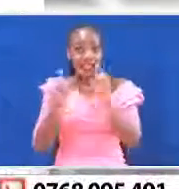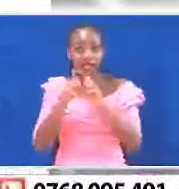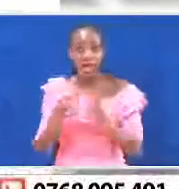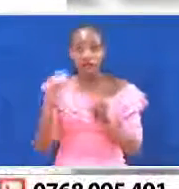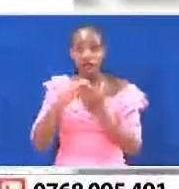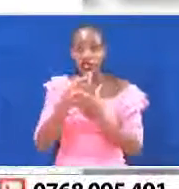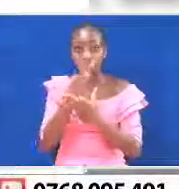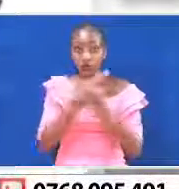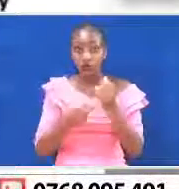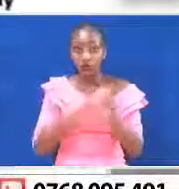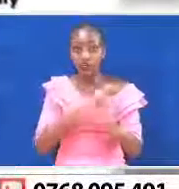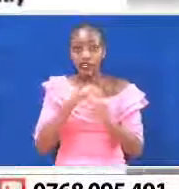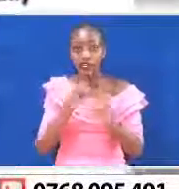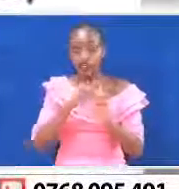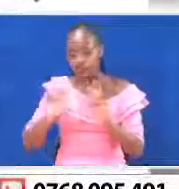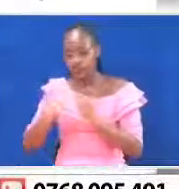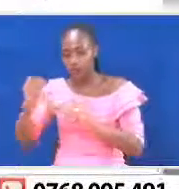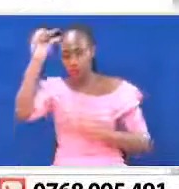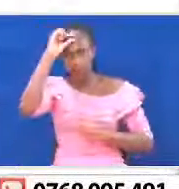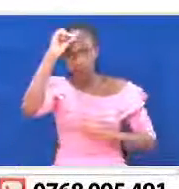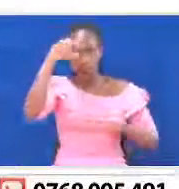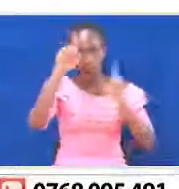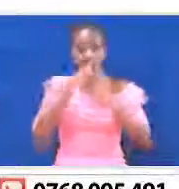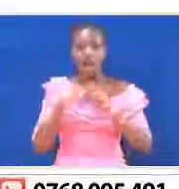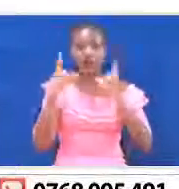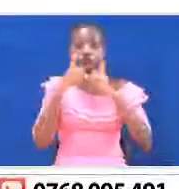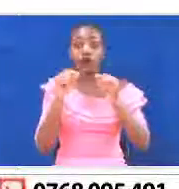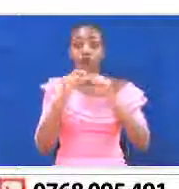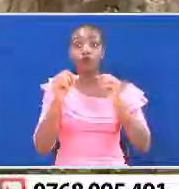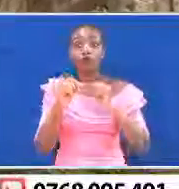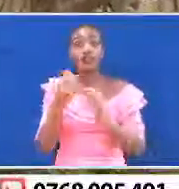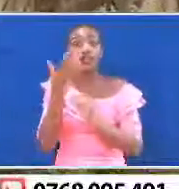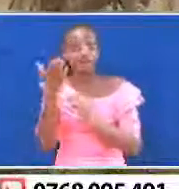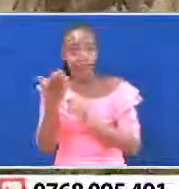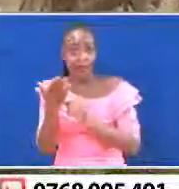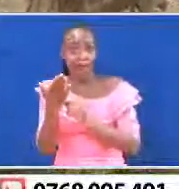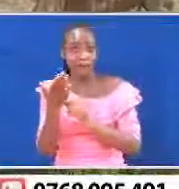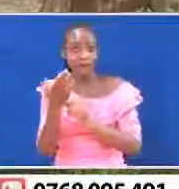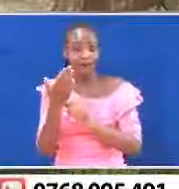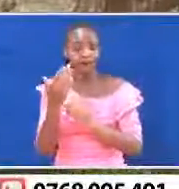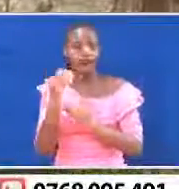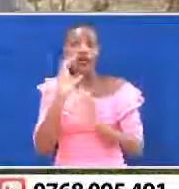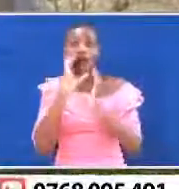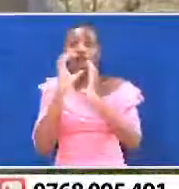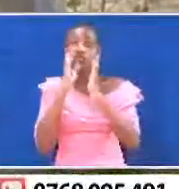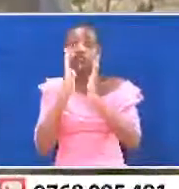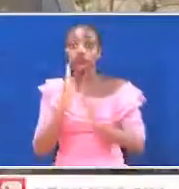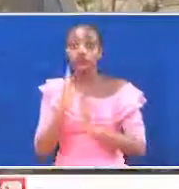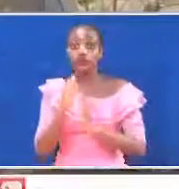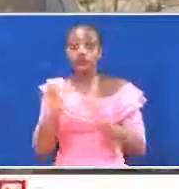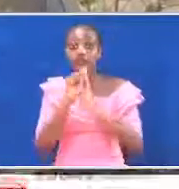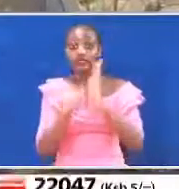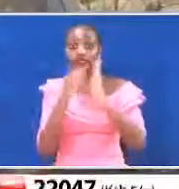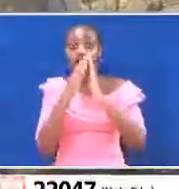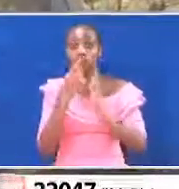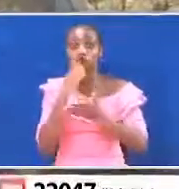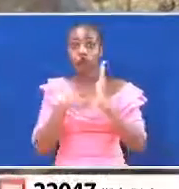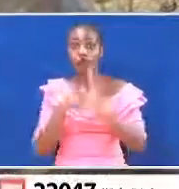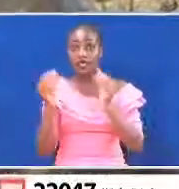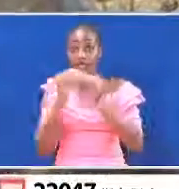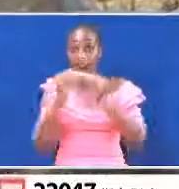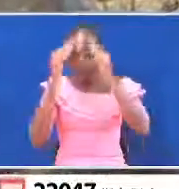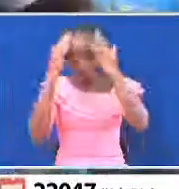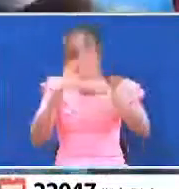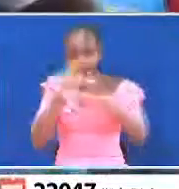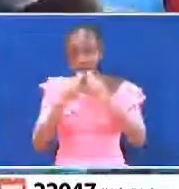both the national and county governments. A statement from State House spokesperson Kanzedena says the session shall consider the